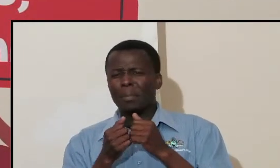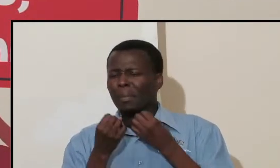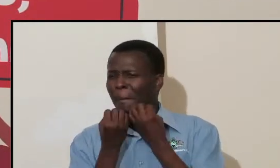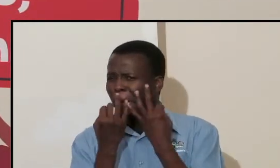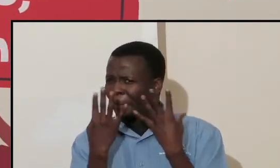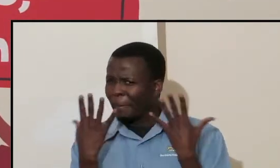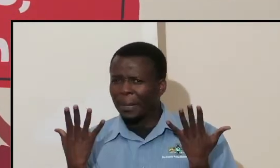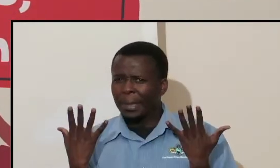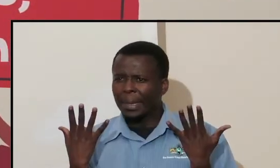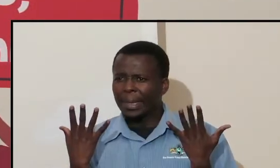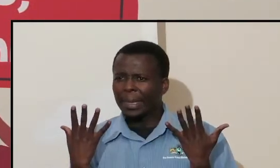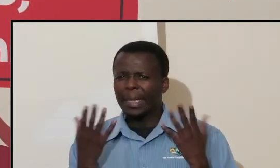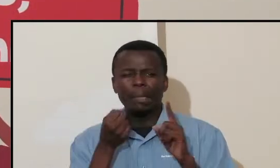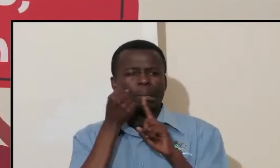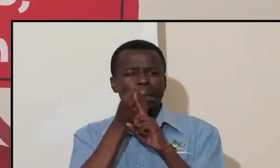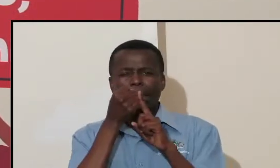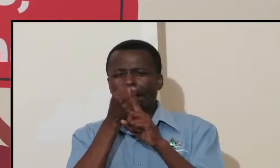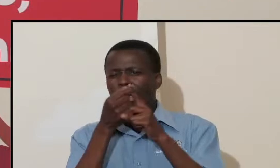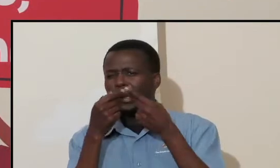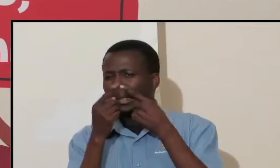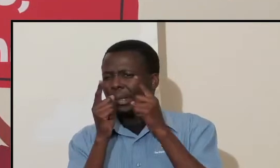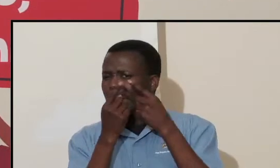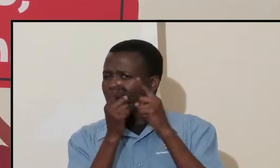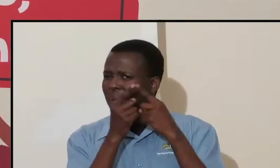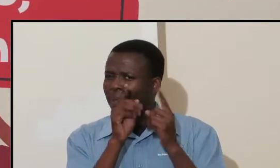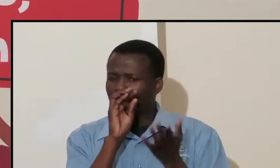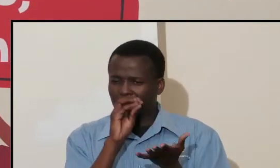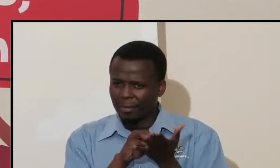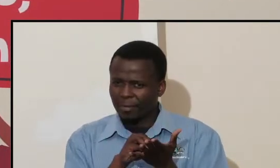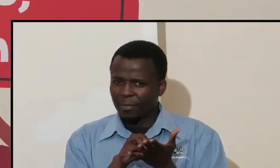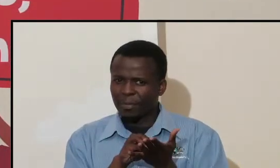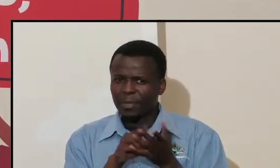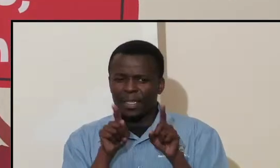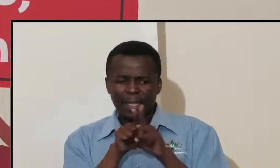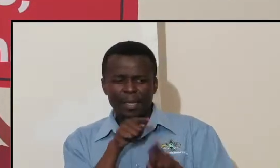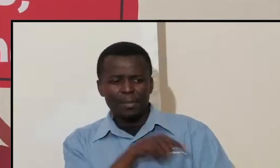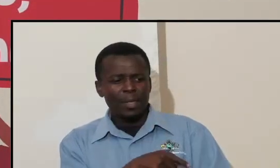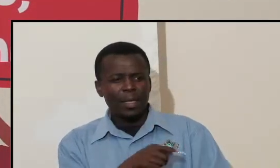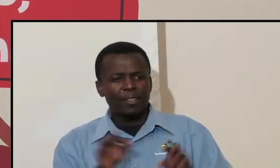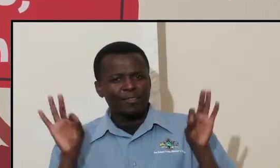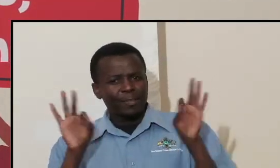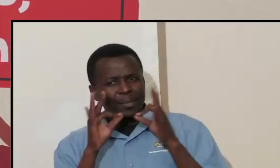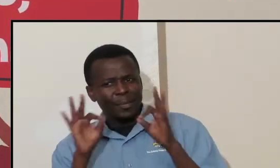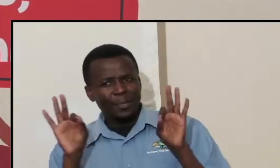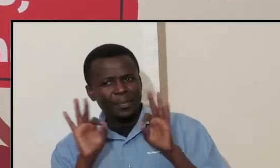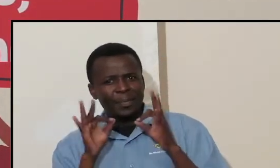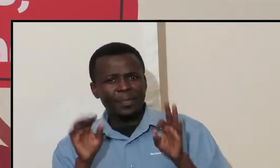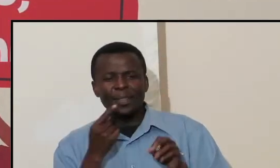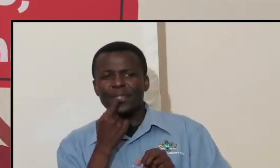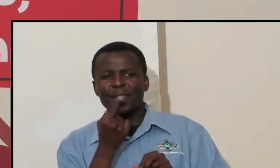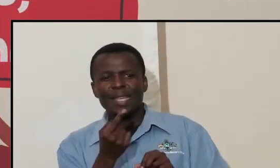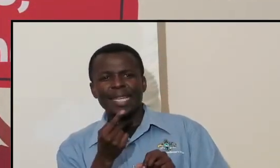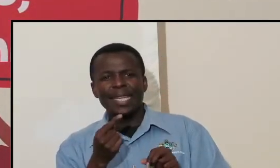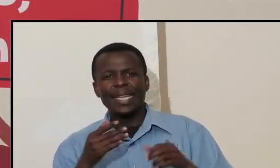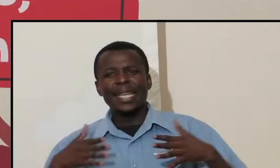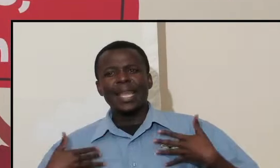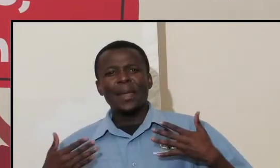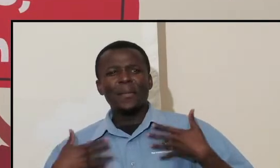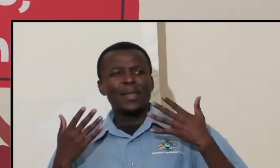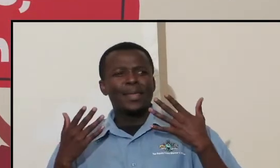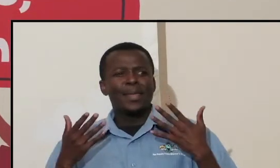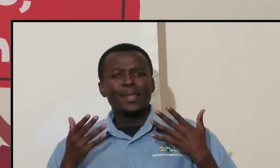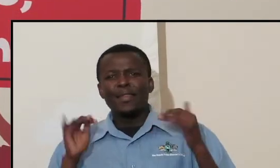We have had challenges. You know, Nomalungen was saying, happy commemoration, but actually